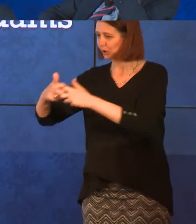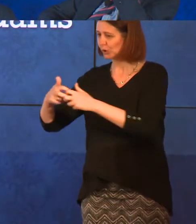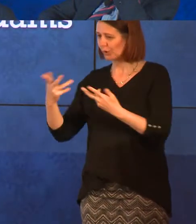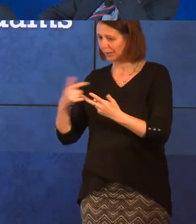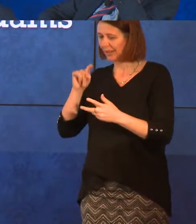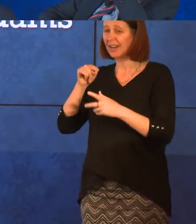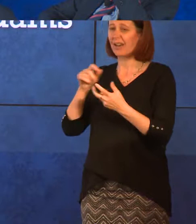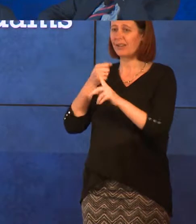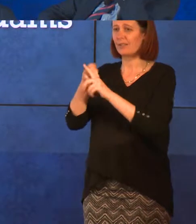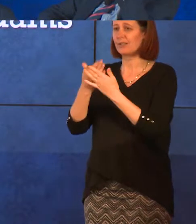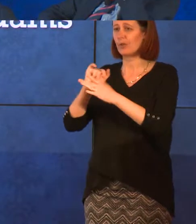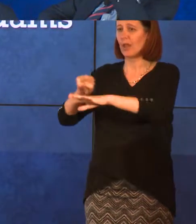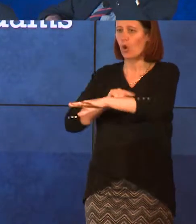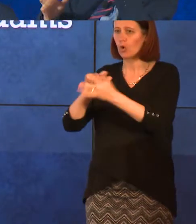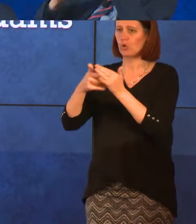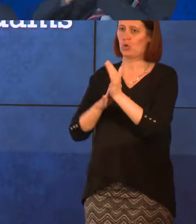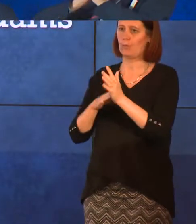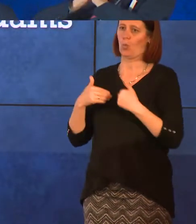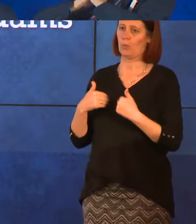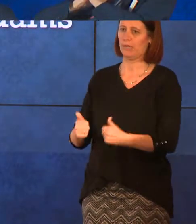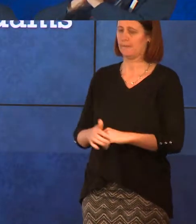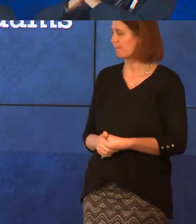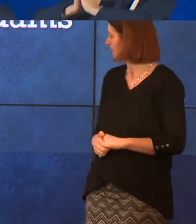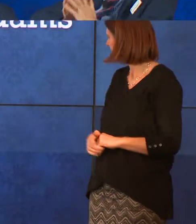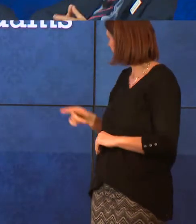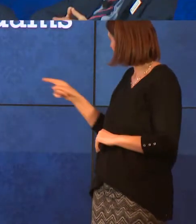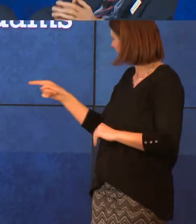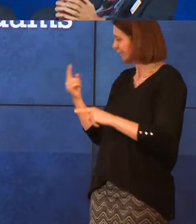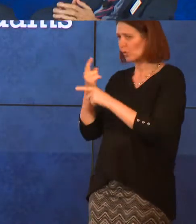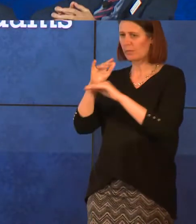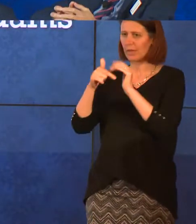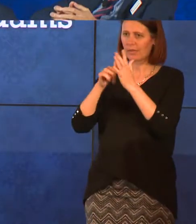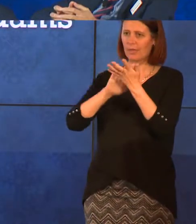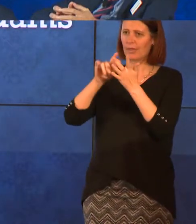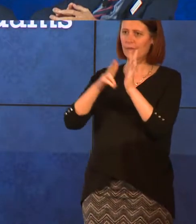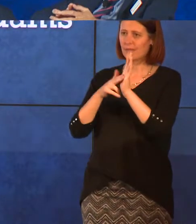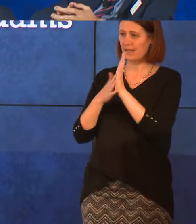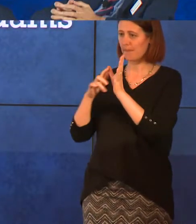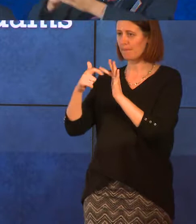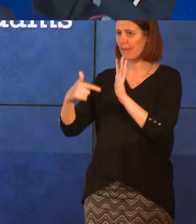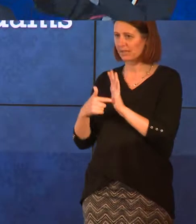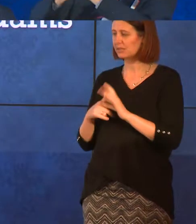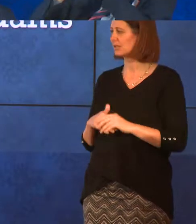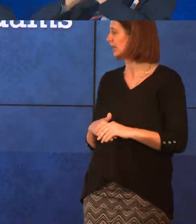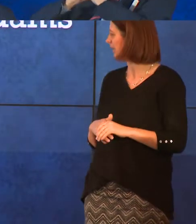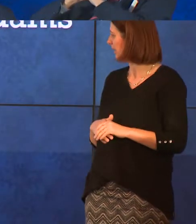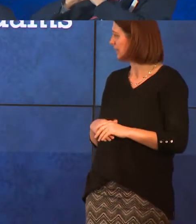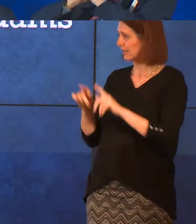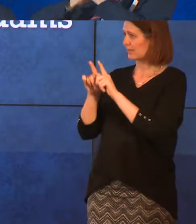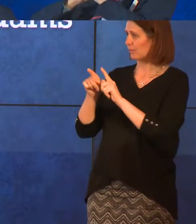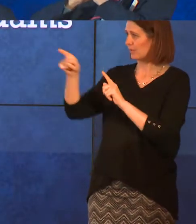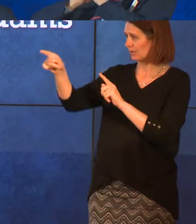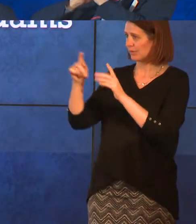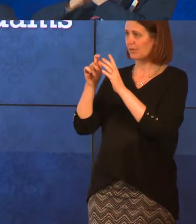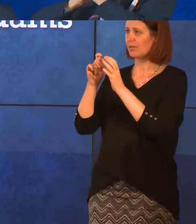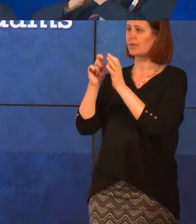well-being. Okay. Yeah, and ditto on thin markets, and this is the need for market stewardship here. Bruce is point 6 on